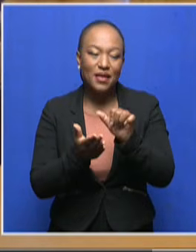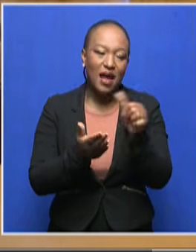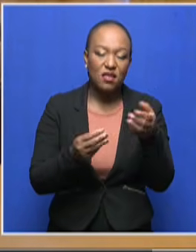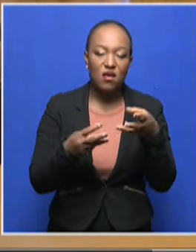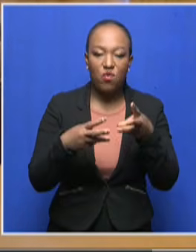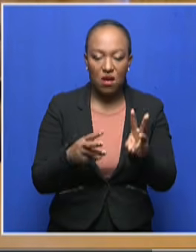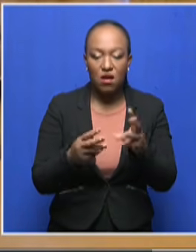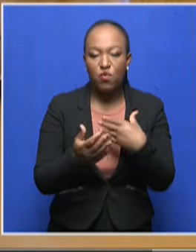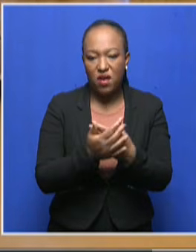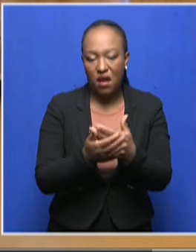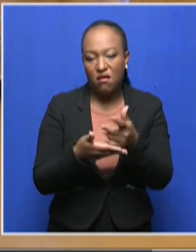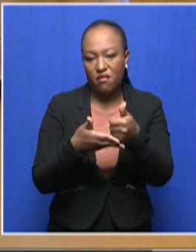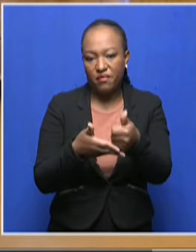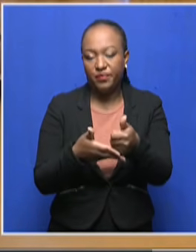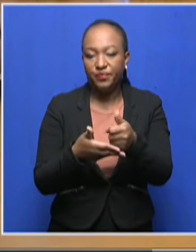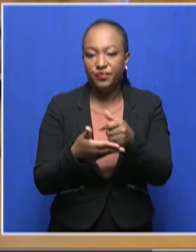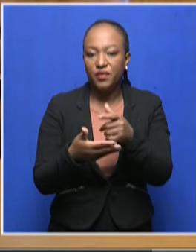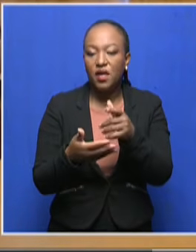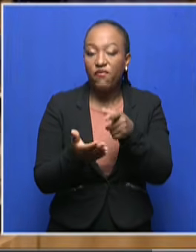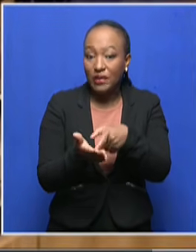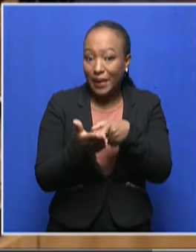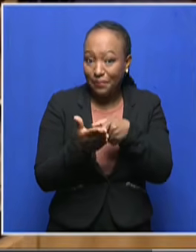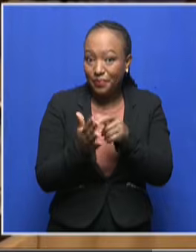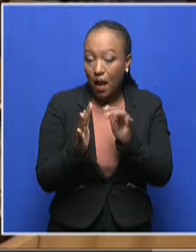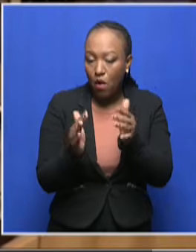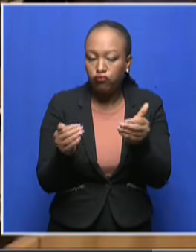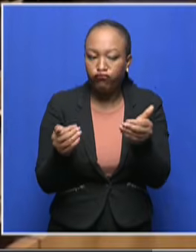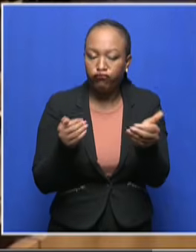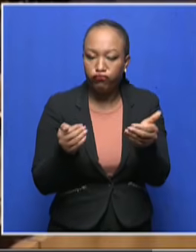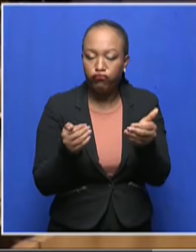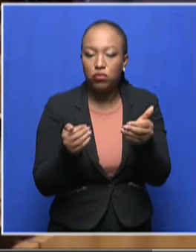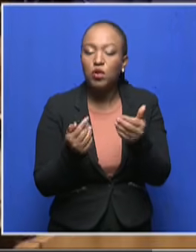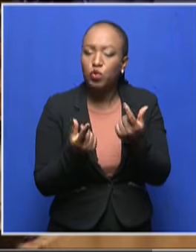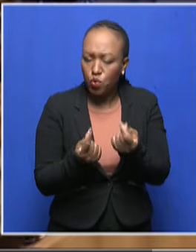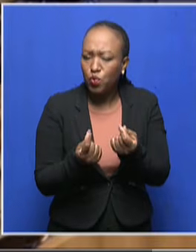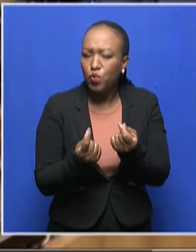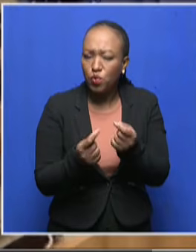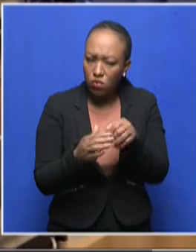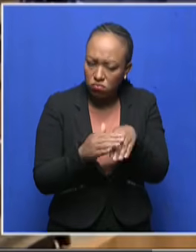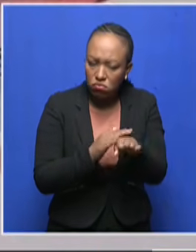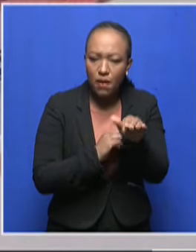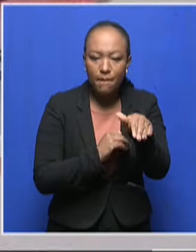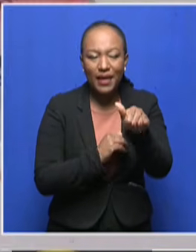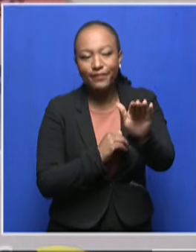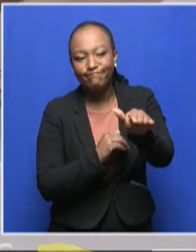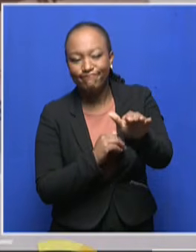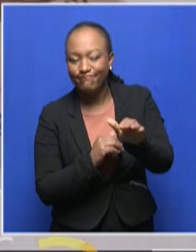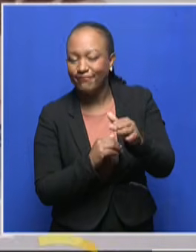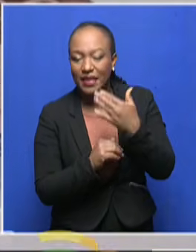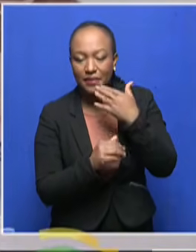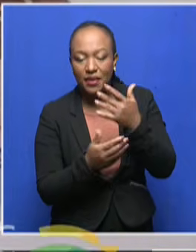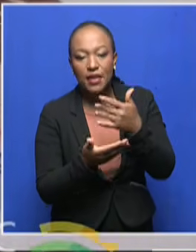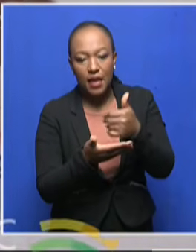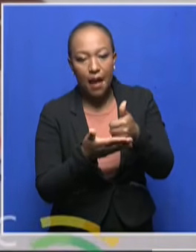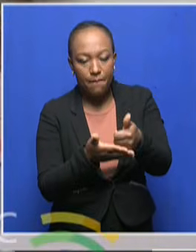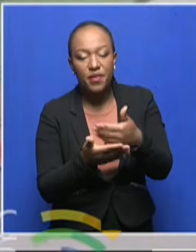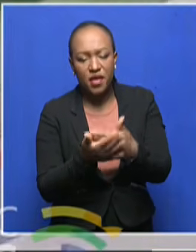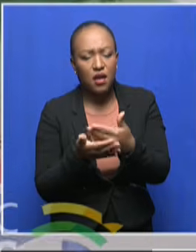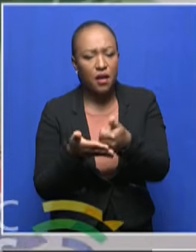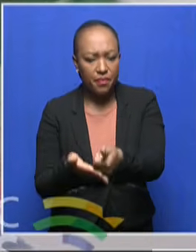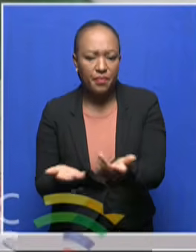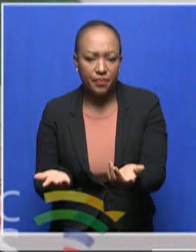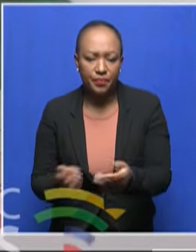you can do with, or something else that you can do with your debt. Do that and really chat to your bank, because they are there to help you as well. Yeah, and I